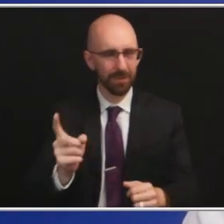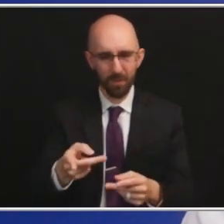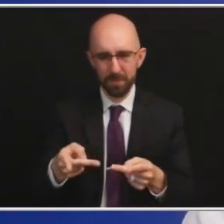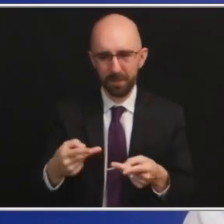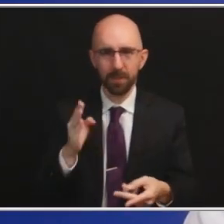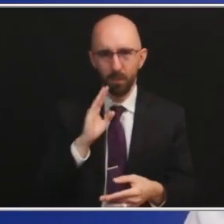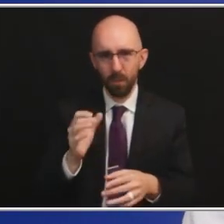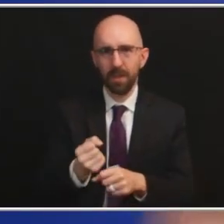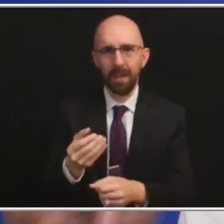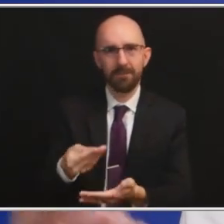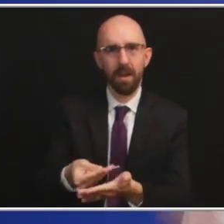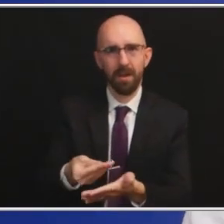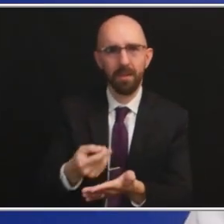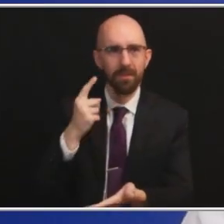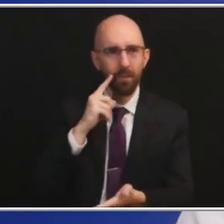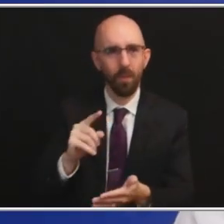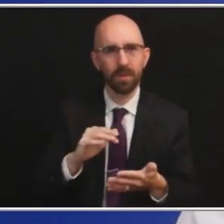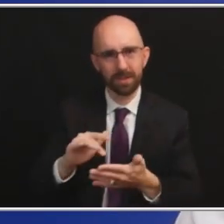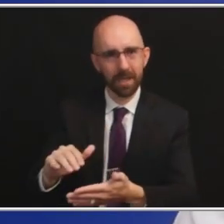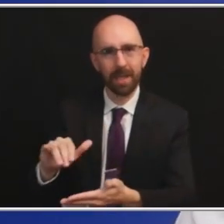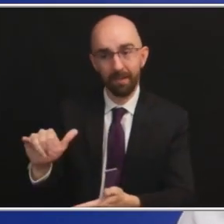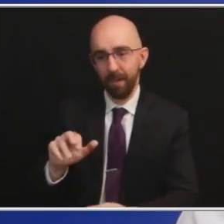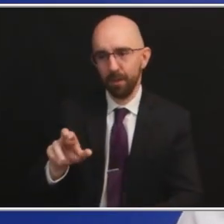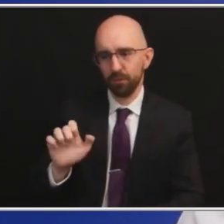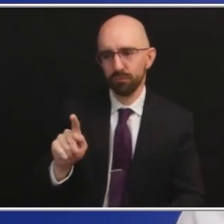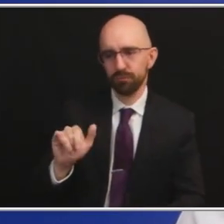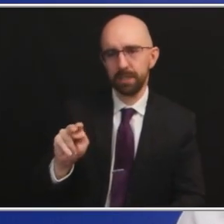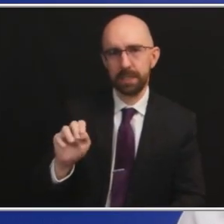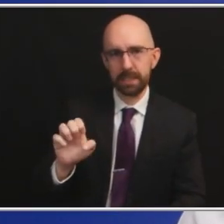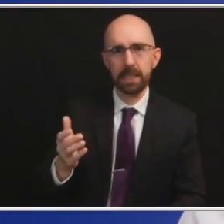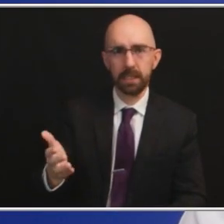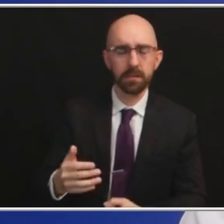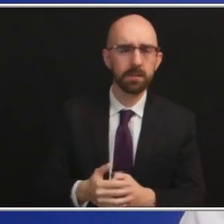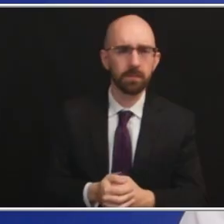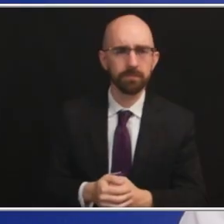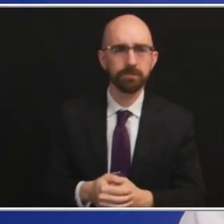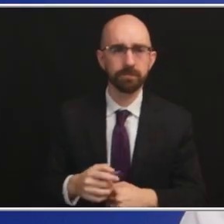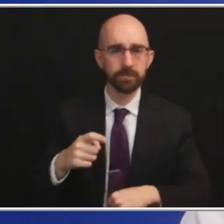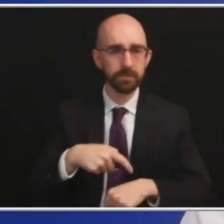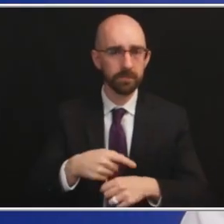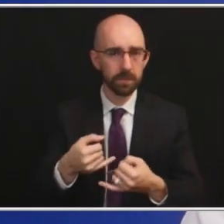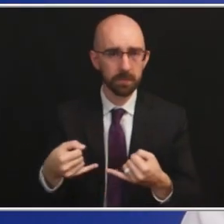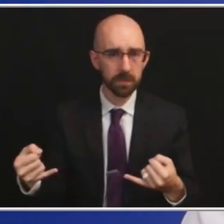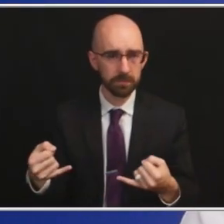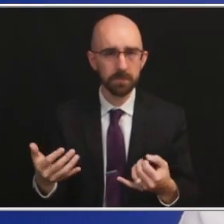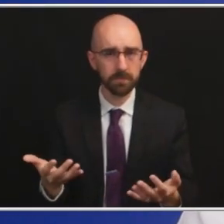for studying something like creatine. And so the timeline is